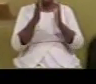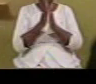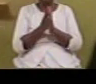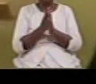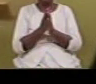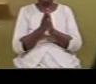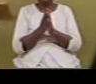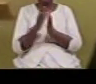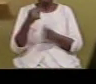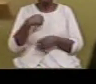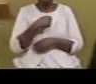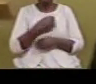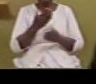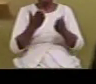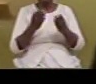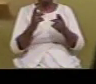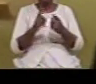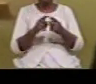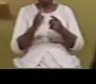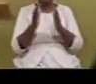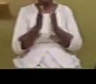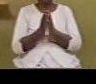We want to pray this morning